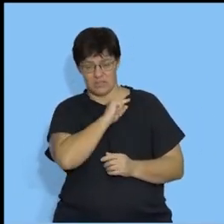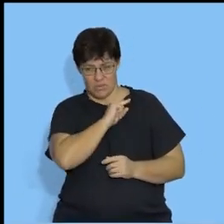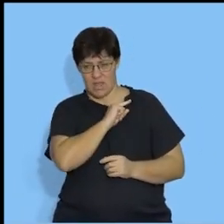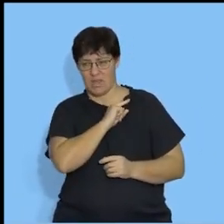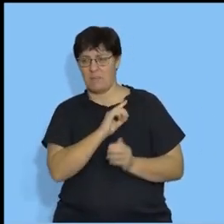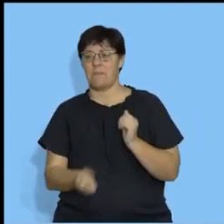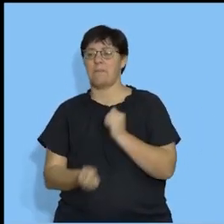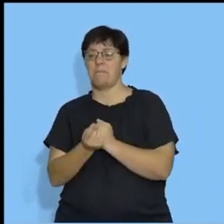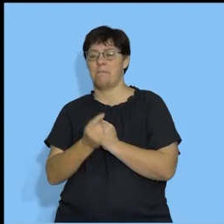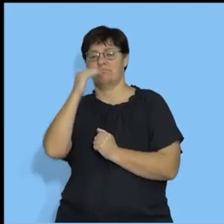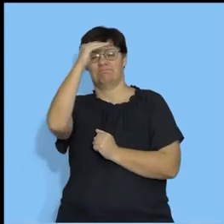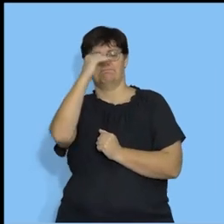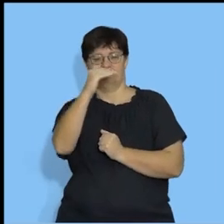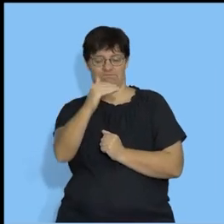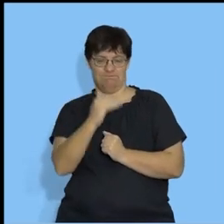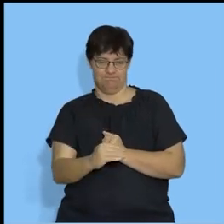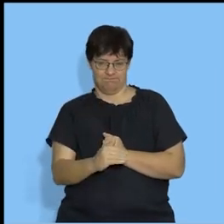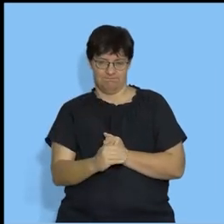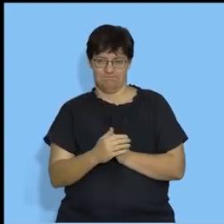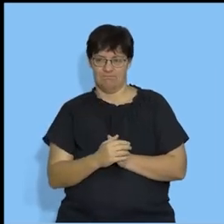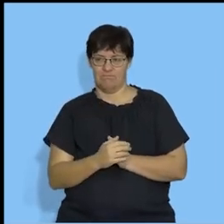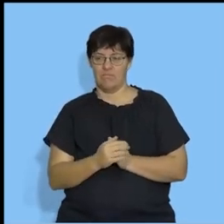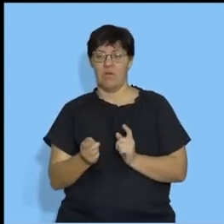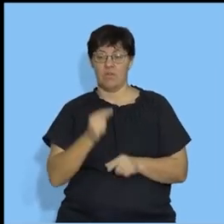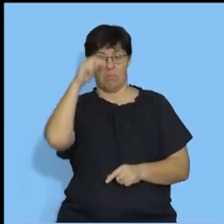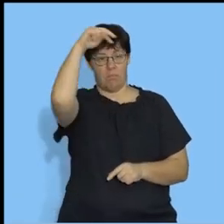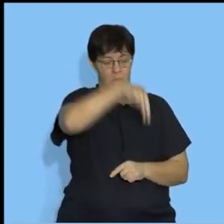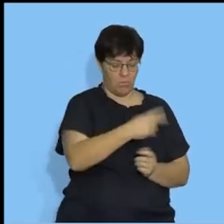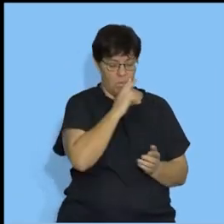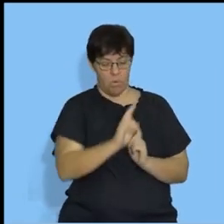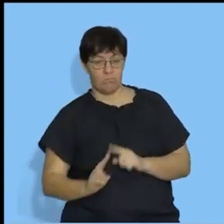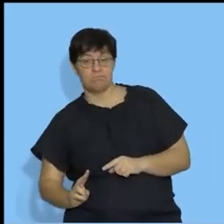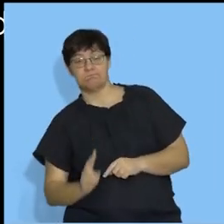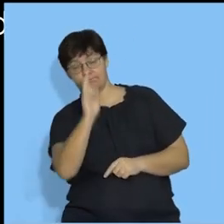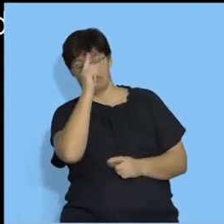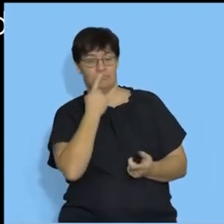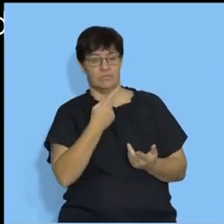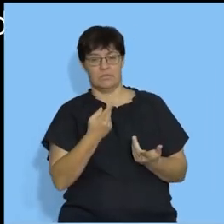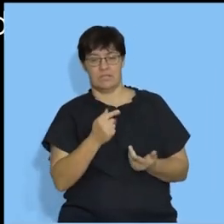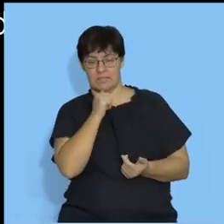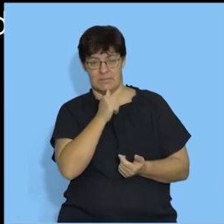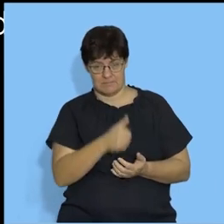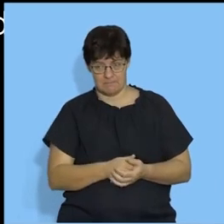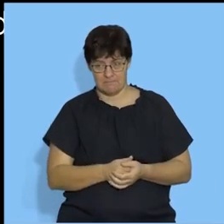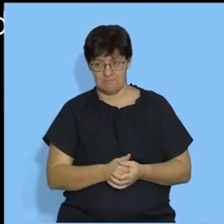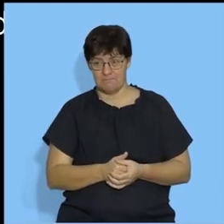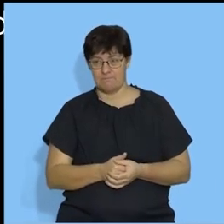series, whether you look at it from top to bottom or bottom to top, Right. So these are some of